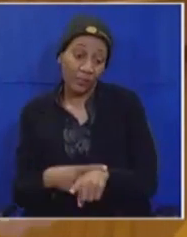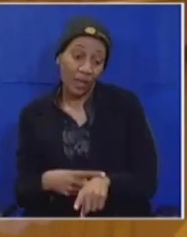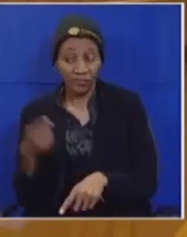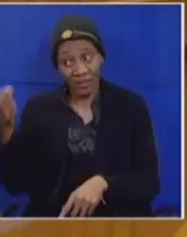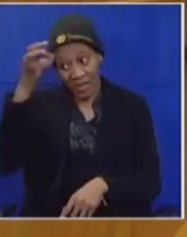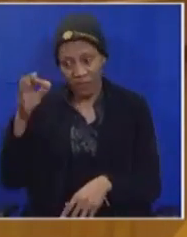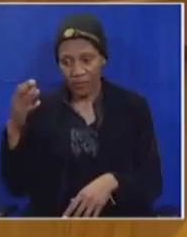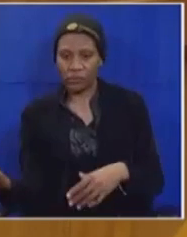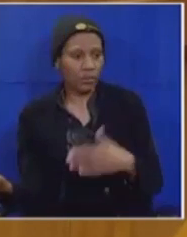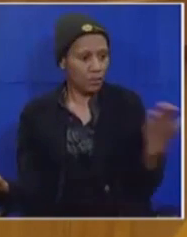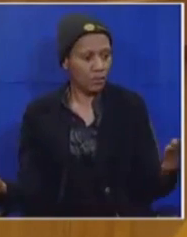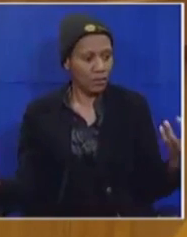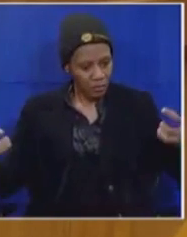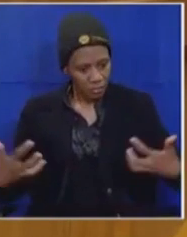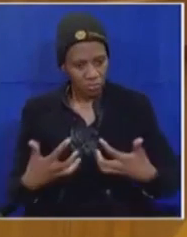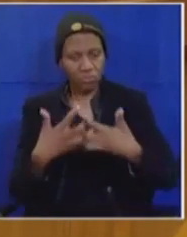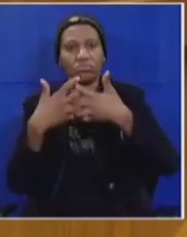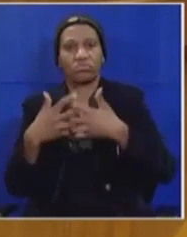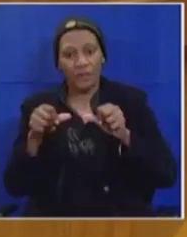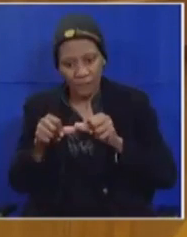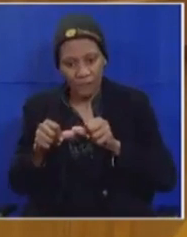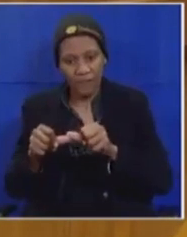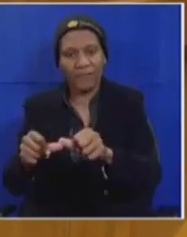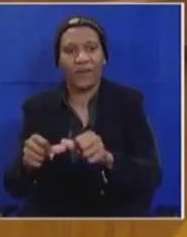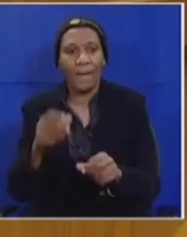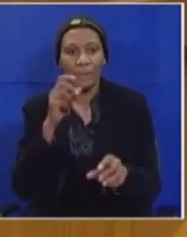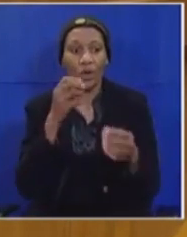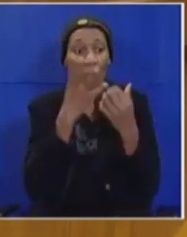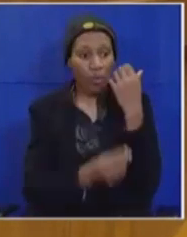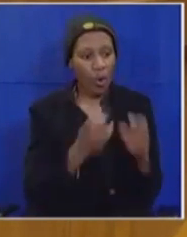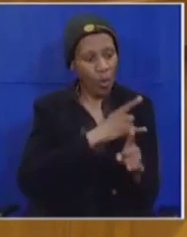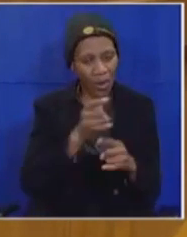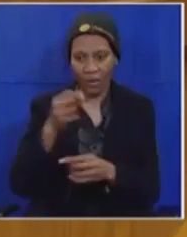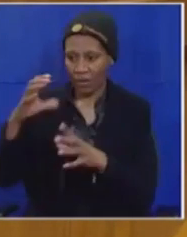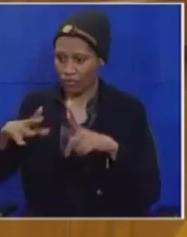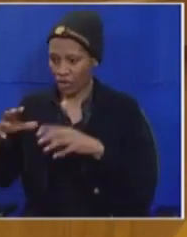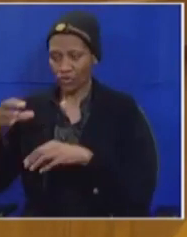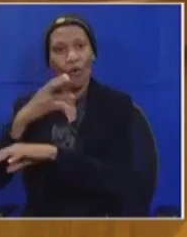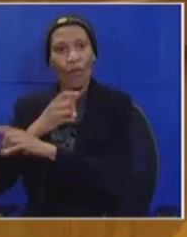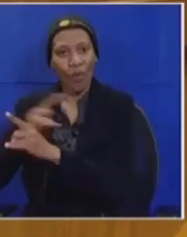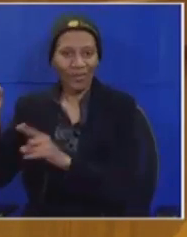balance both so that we have a win-win type of outcome. That is what